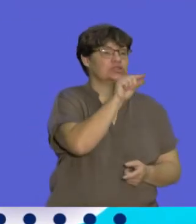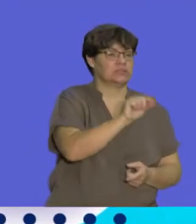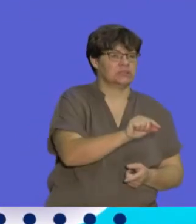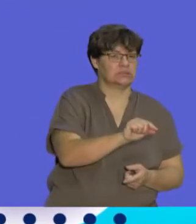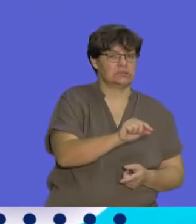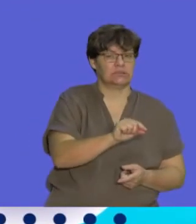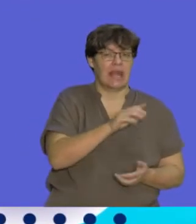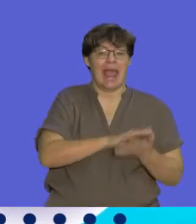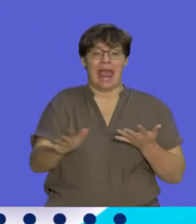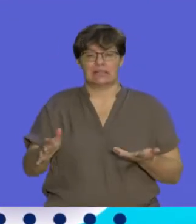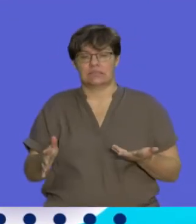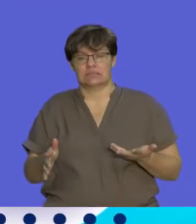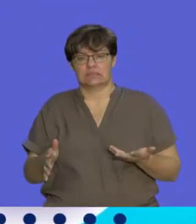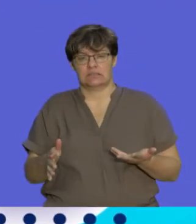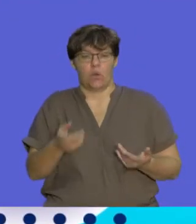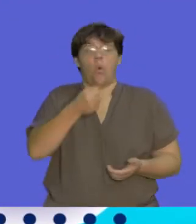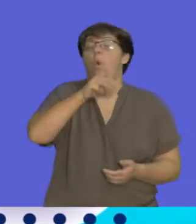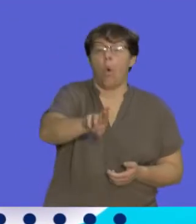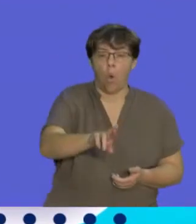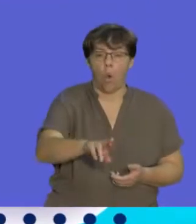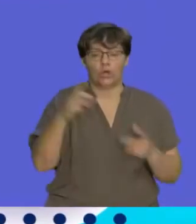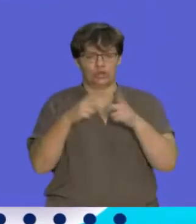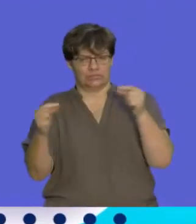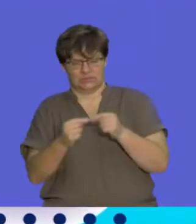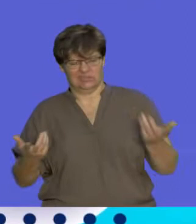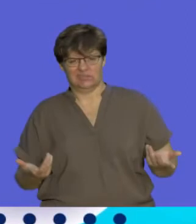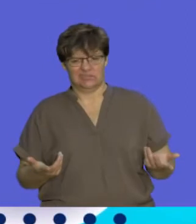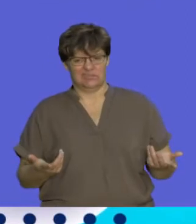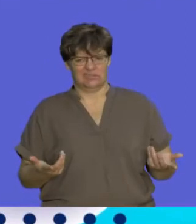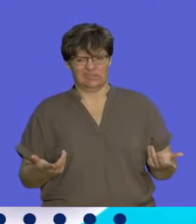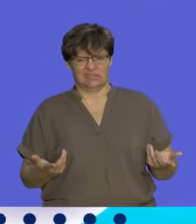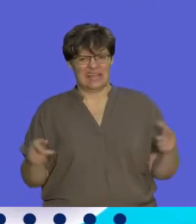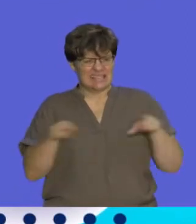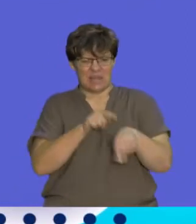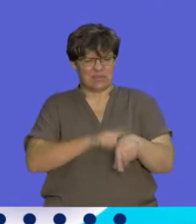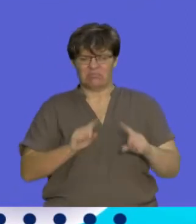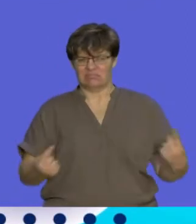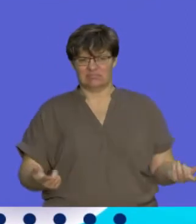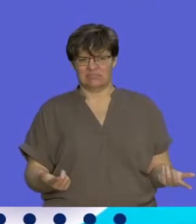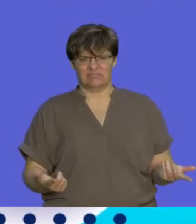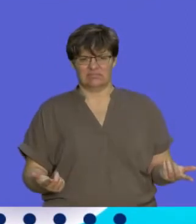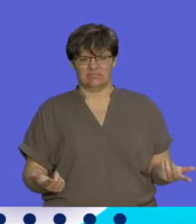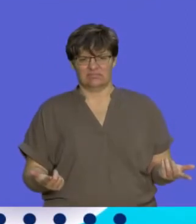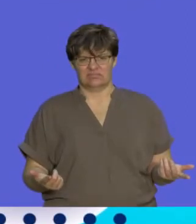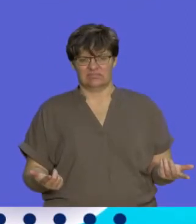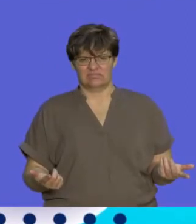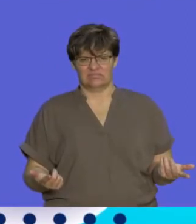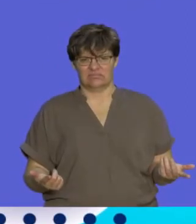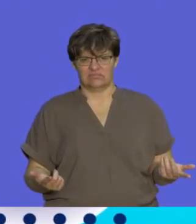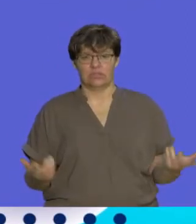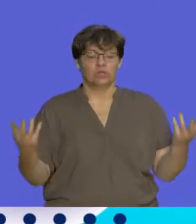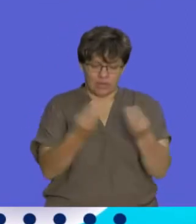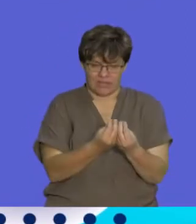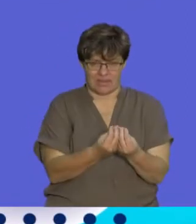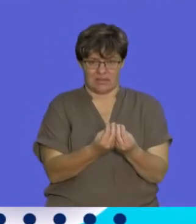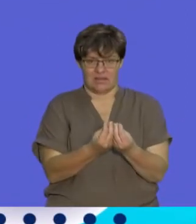and, or chips, and they don't happen at the same time. It's together.